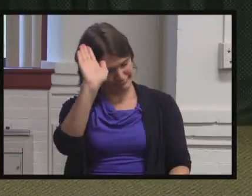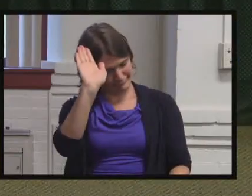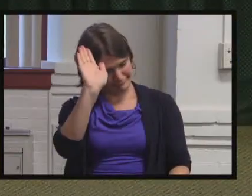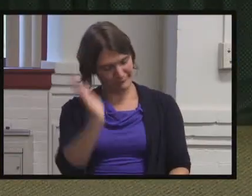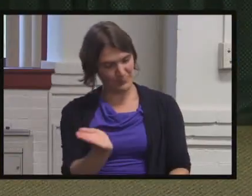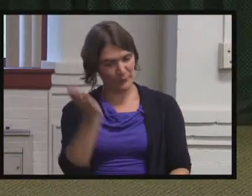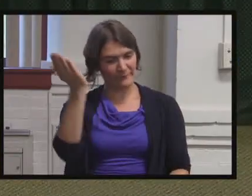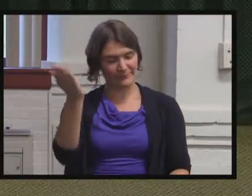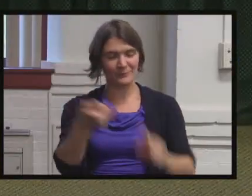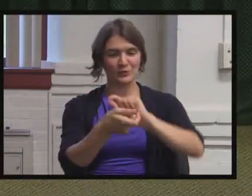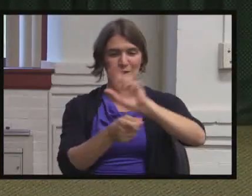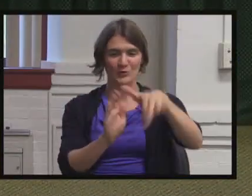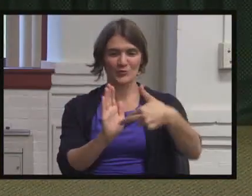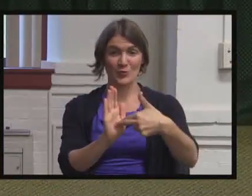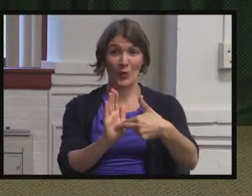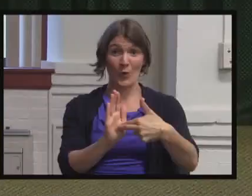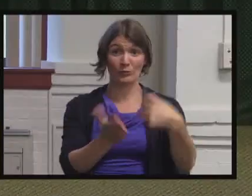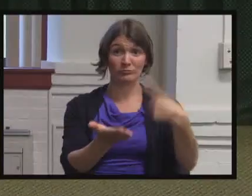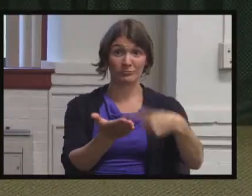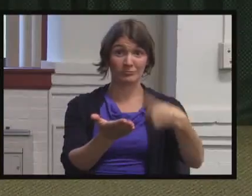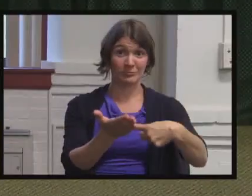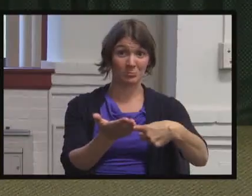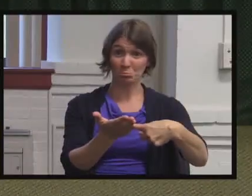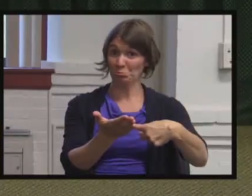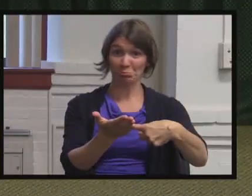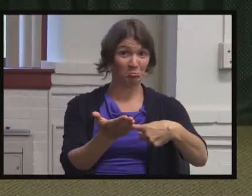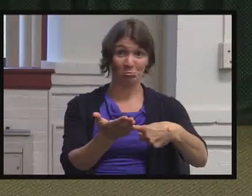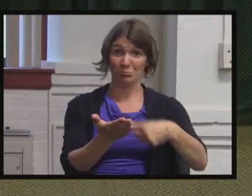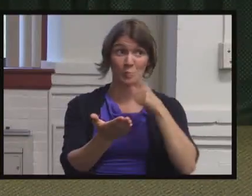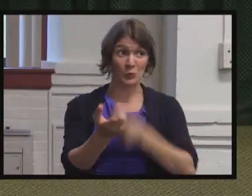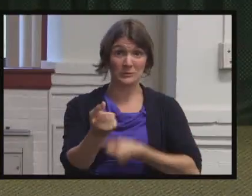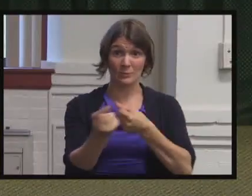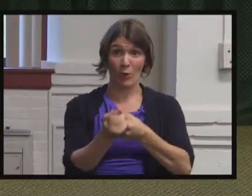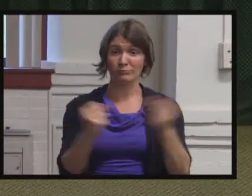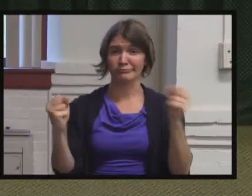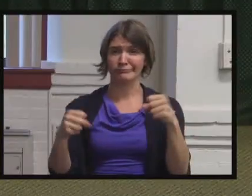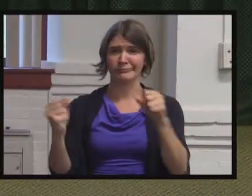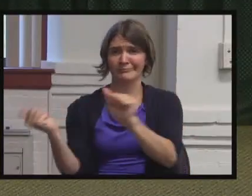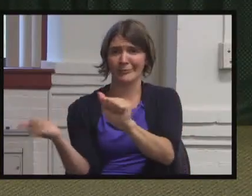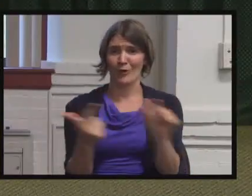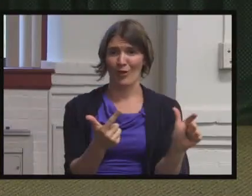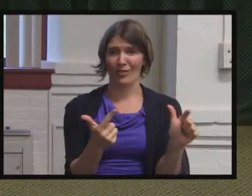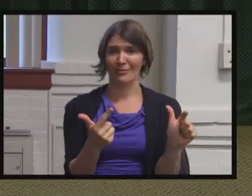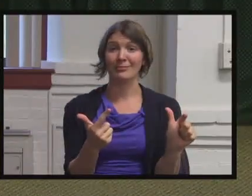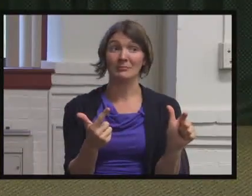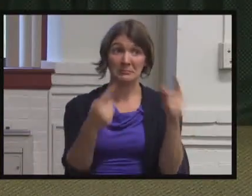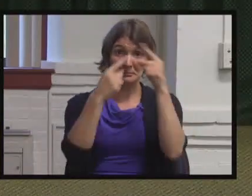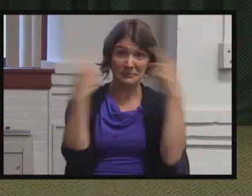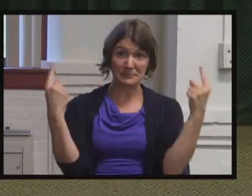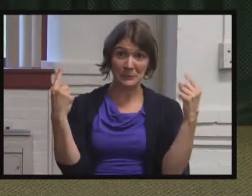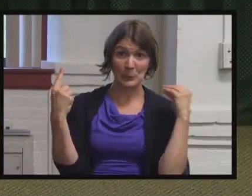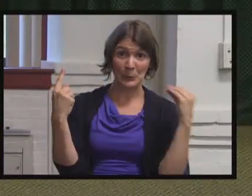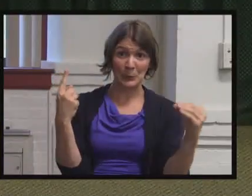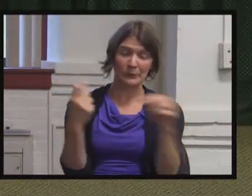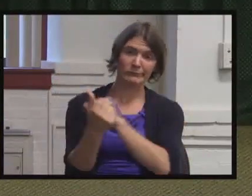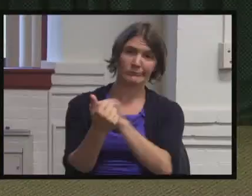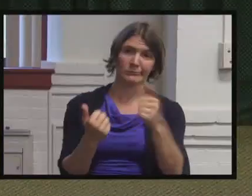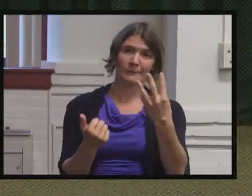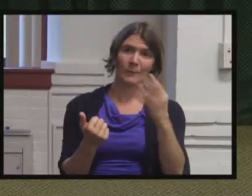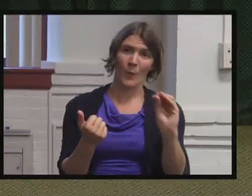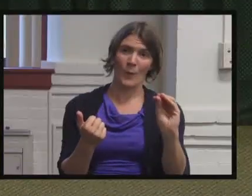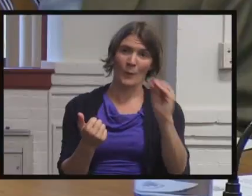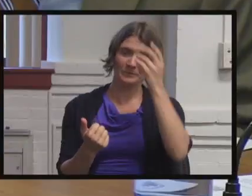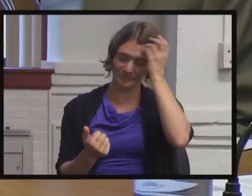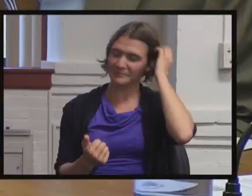We have a motion to convene as liquor commissioners. Is there any discussion? Hearing none, all those in favor, please say aye. Aye. Aye. Any opposed or abstaining? That carries